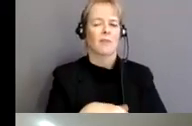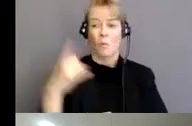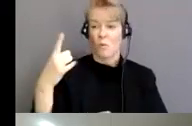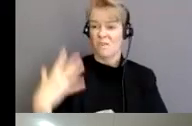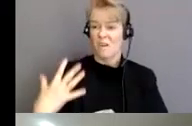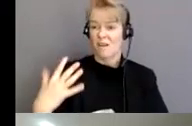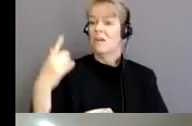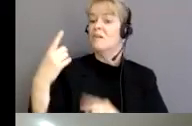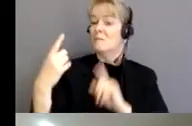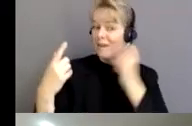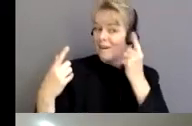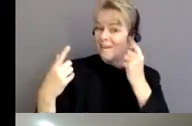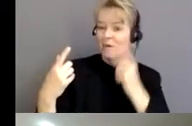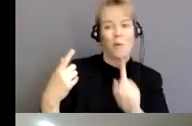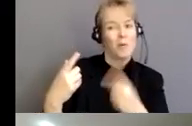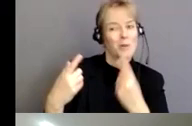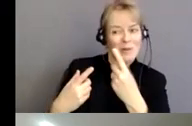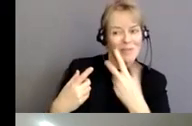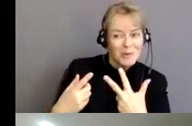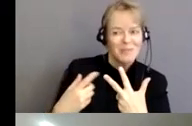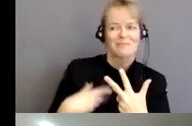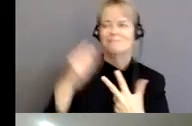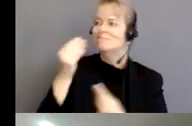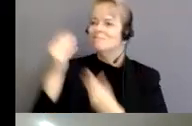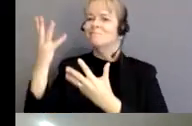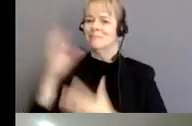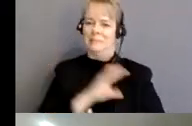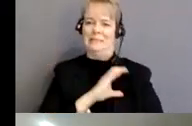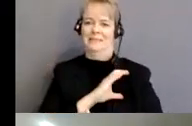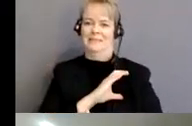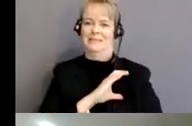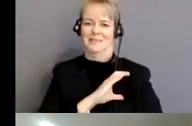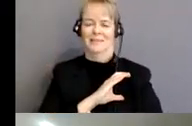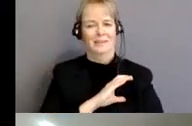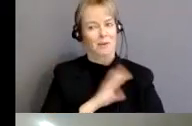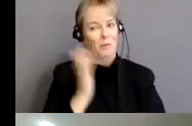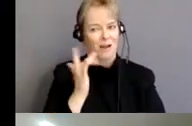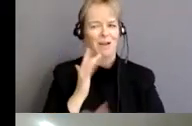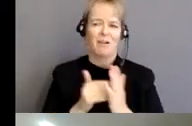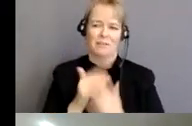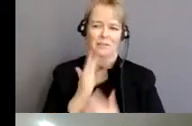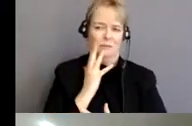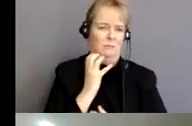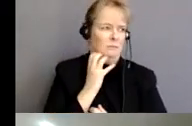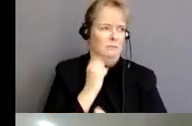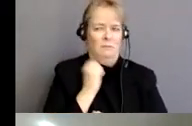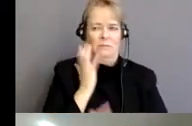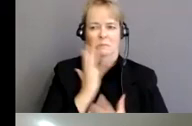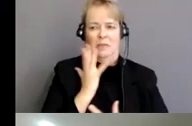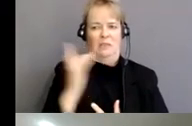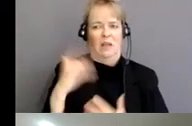And we talked about some of the reasons why that is. And often it's just embarrassment. And we know fraud is a vastly underreported